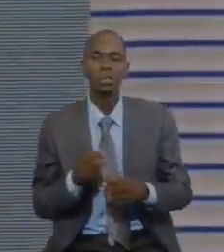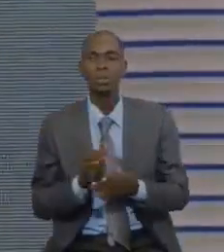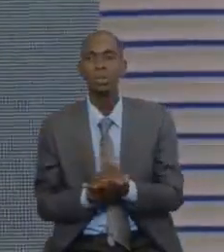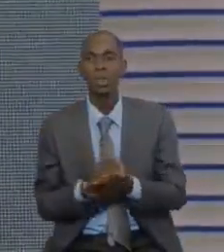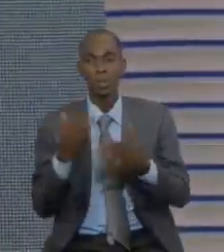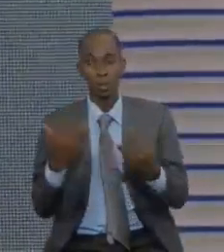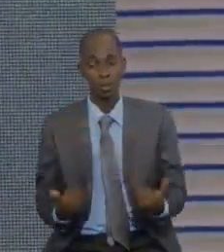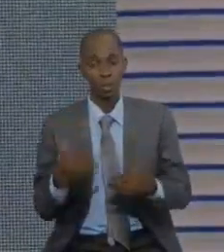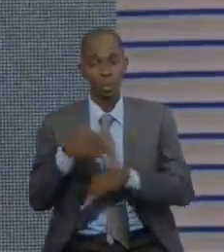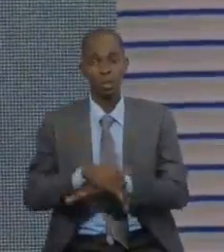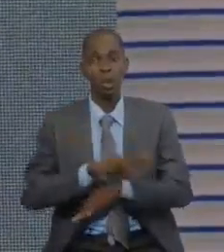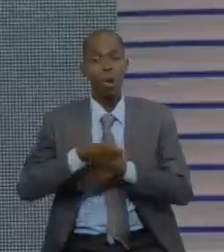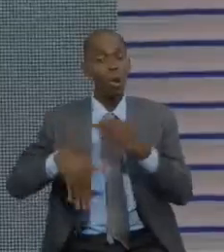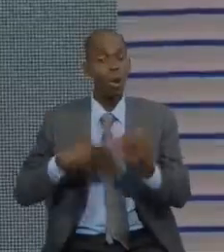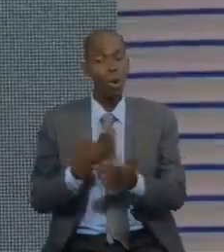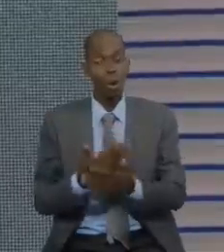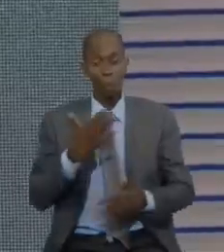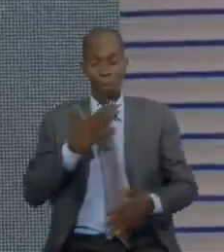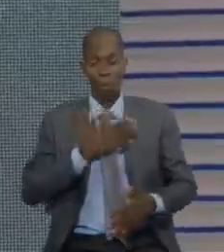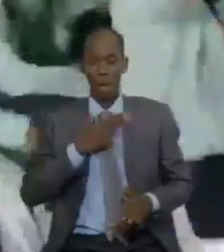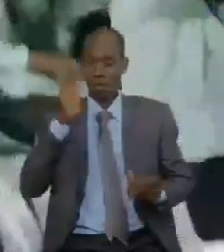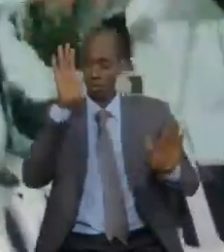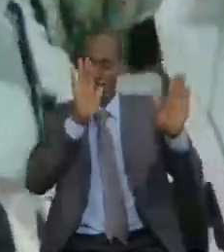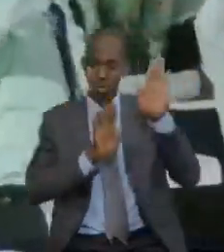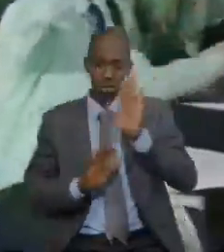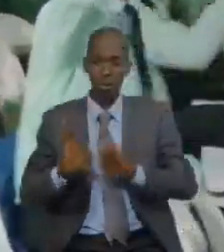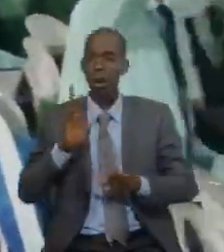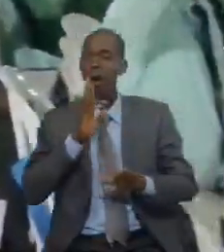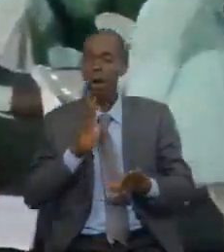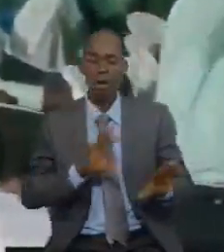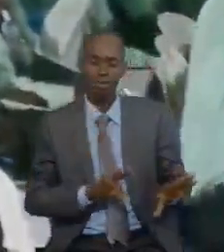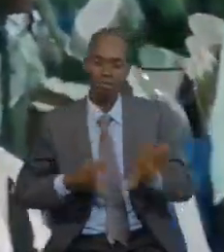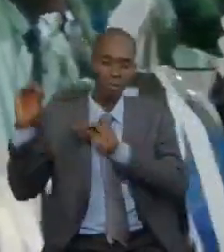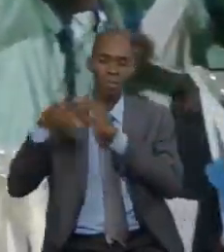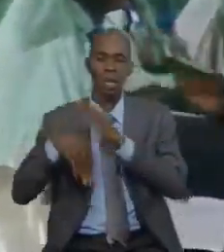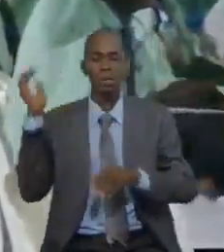Tonight, all my troubles are gone.